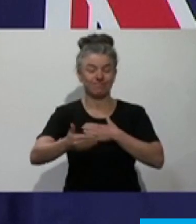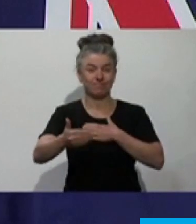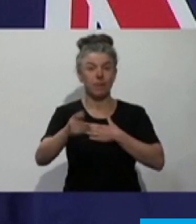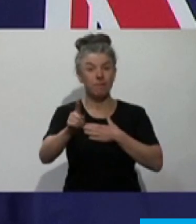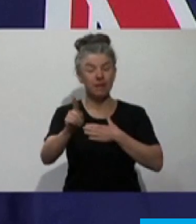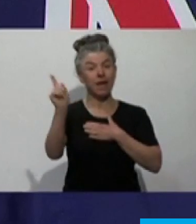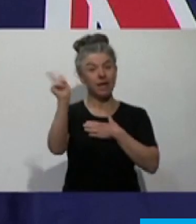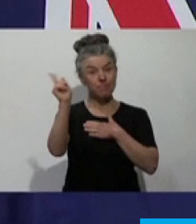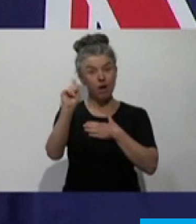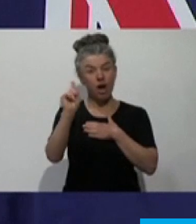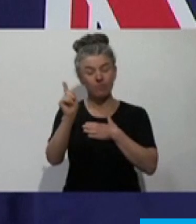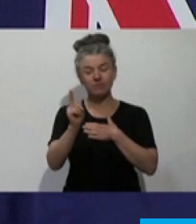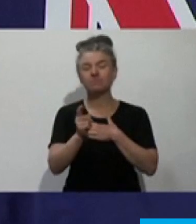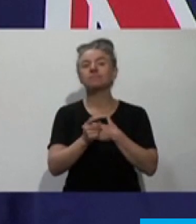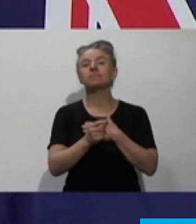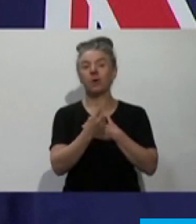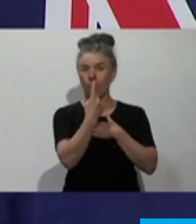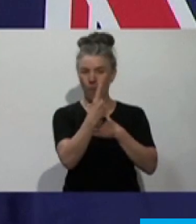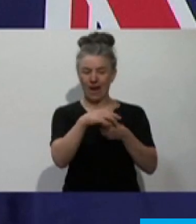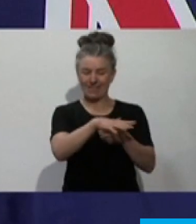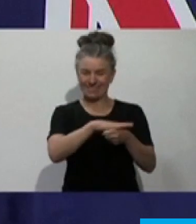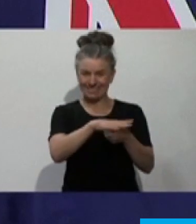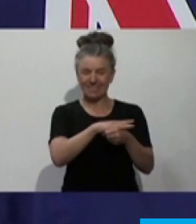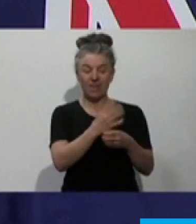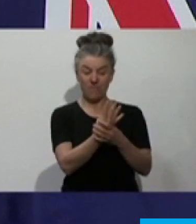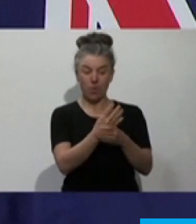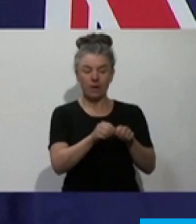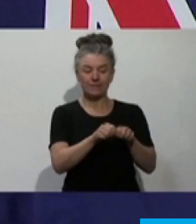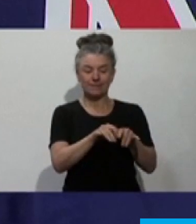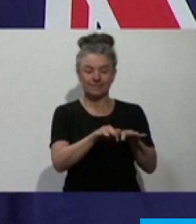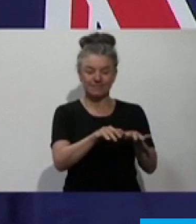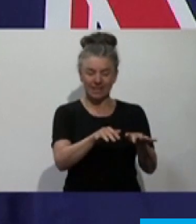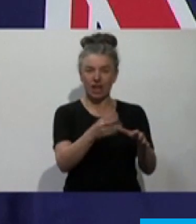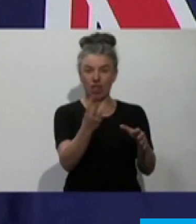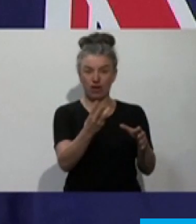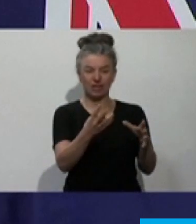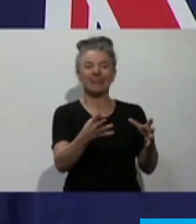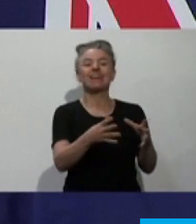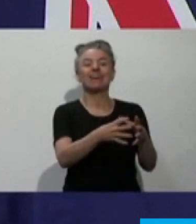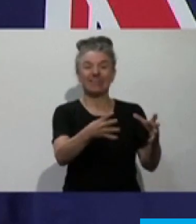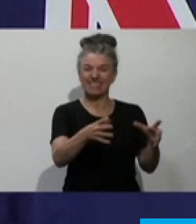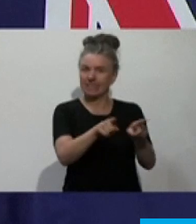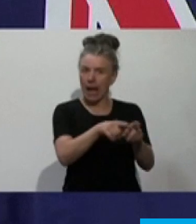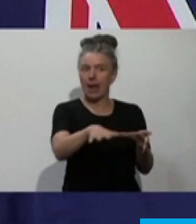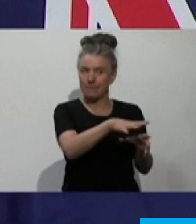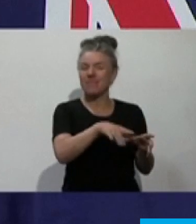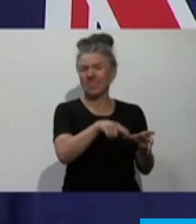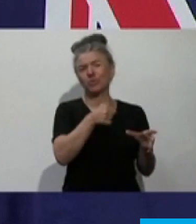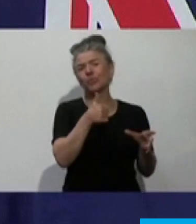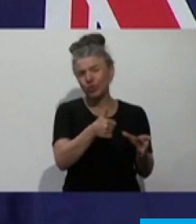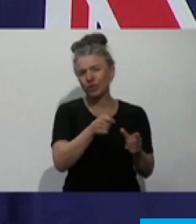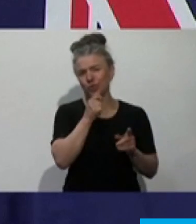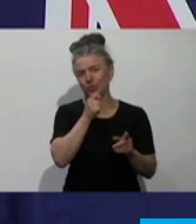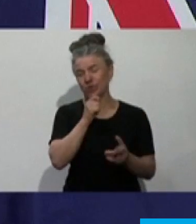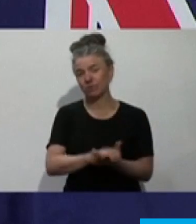at this stage, heartening to see them in one cluster, which I think is a take-home from this morning. But once again, we are reminded